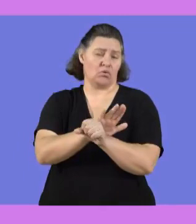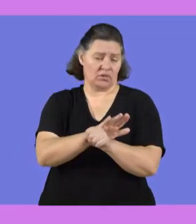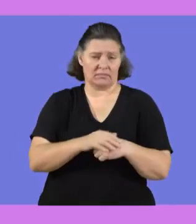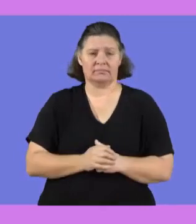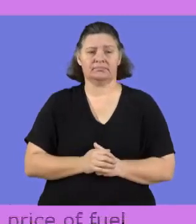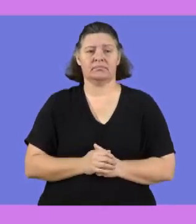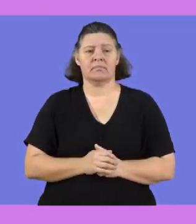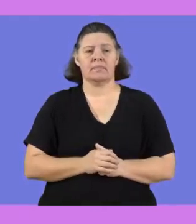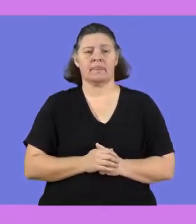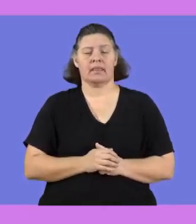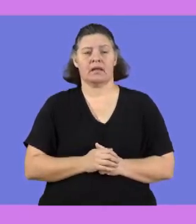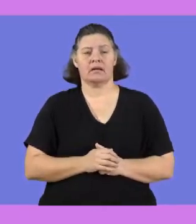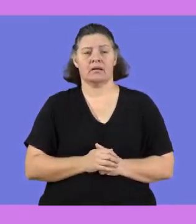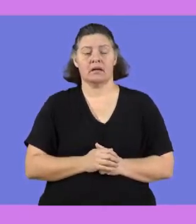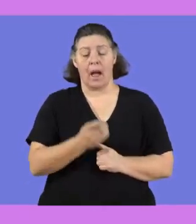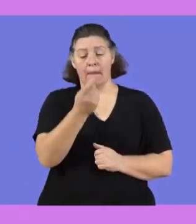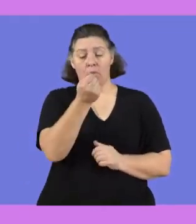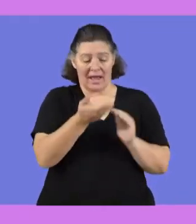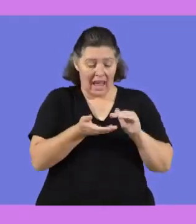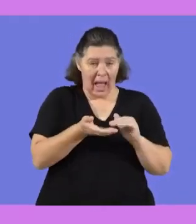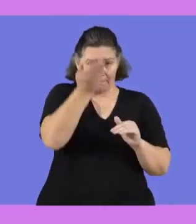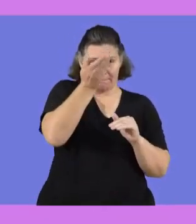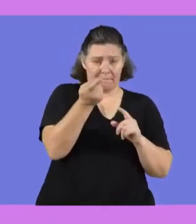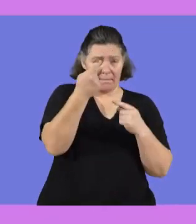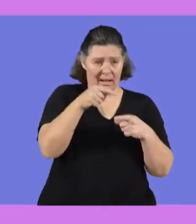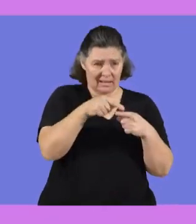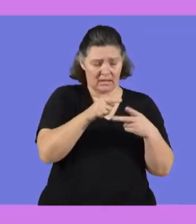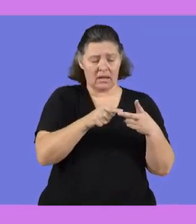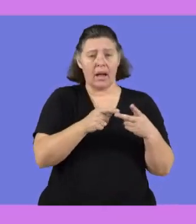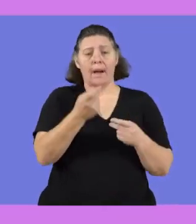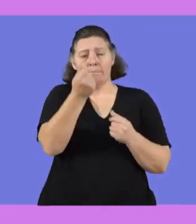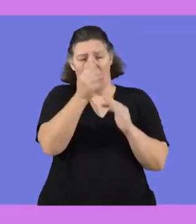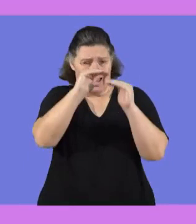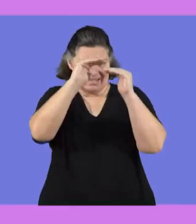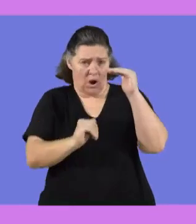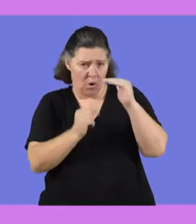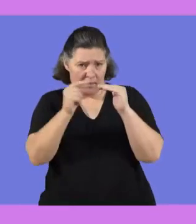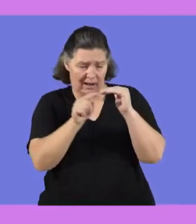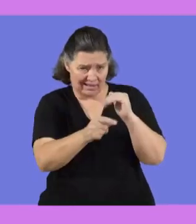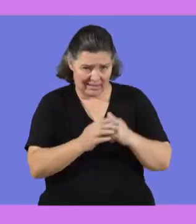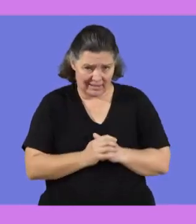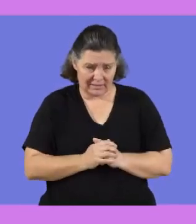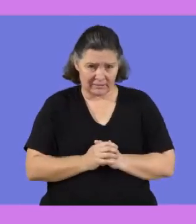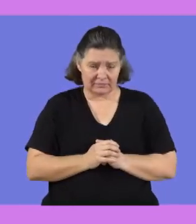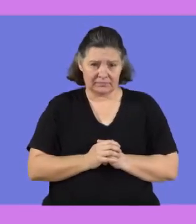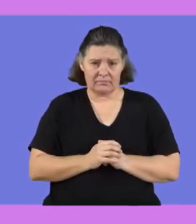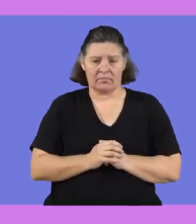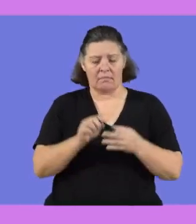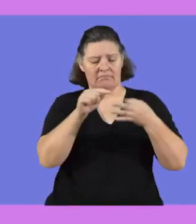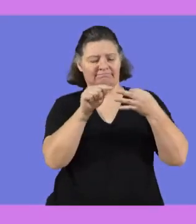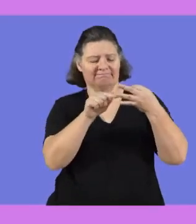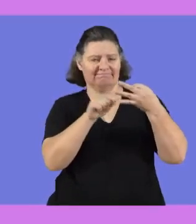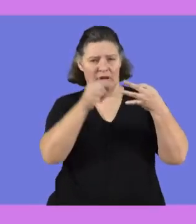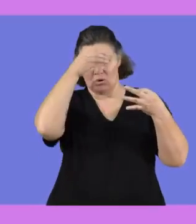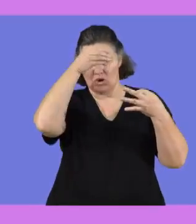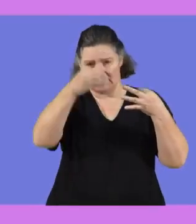in the context. Okay, markup price, markdown price. Those are the